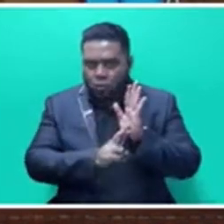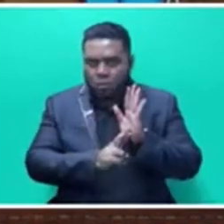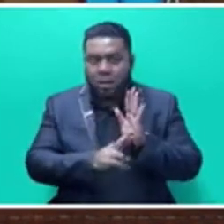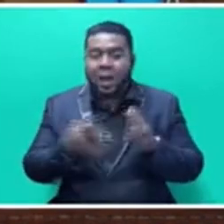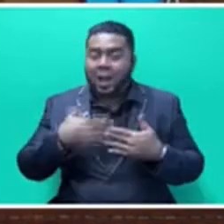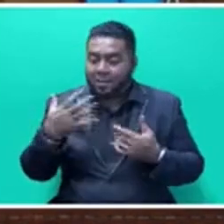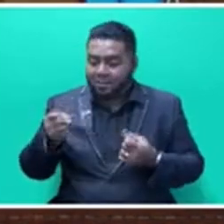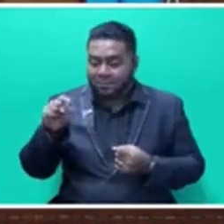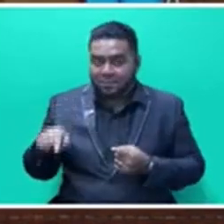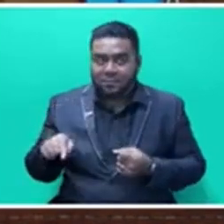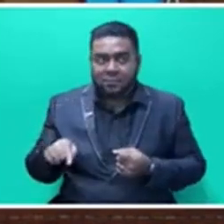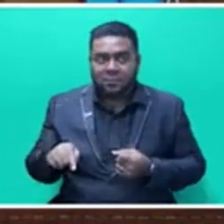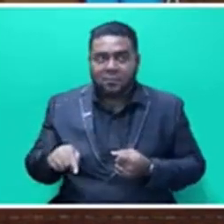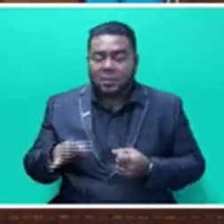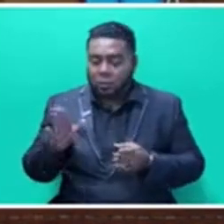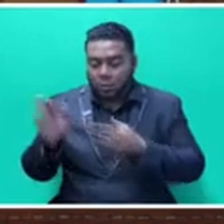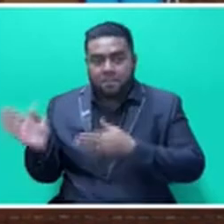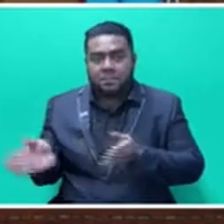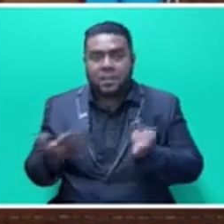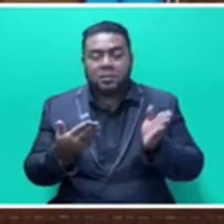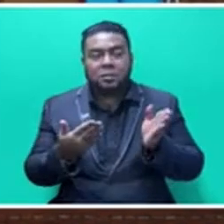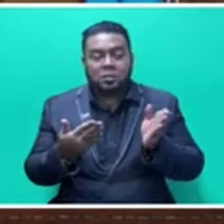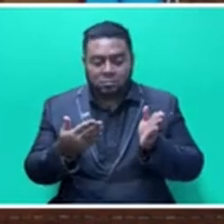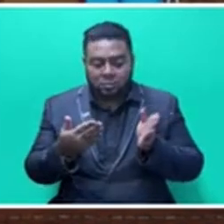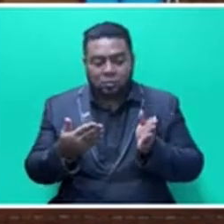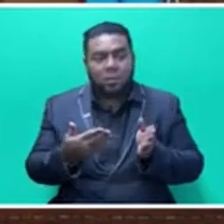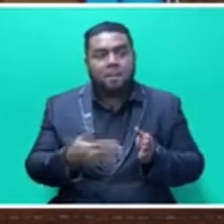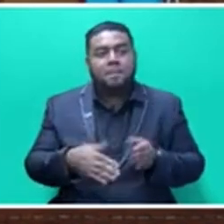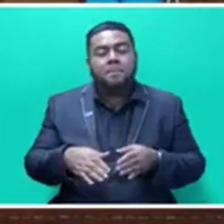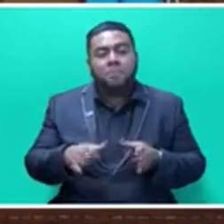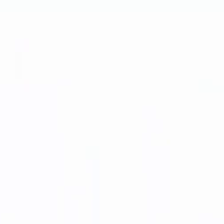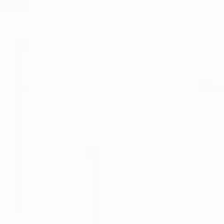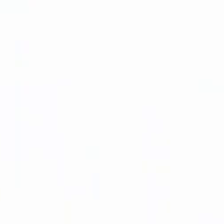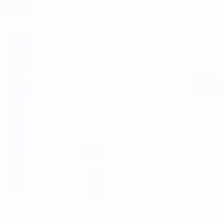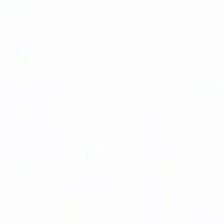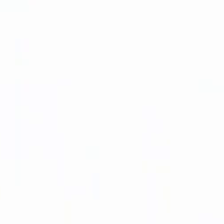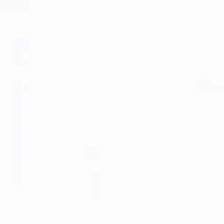and I hereby refer the matter to the Privileges Committee for its consideration.